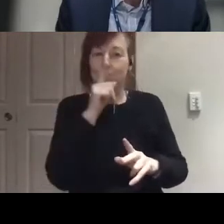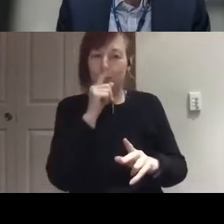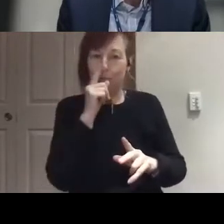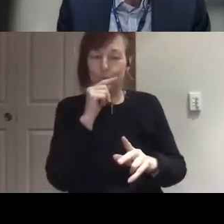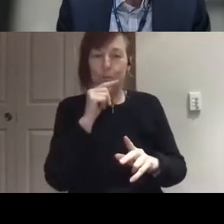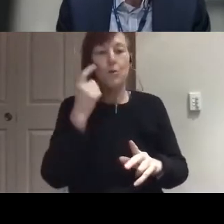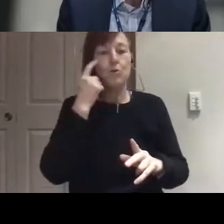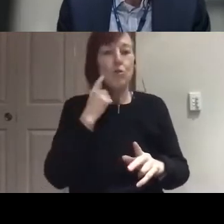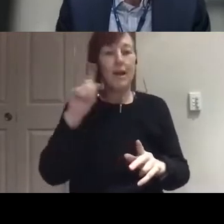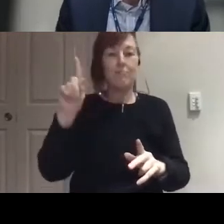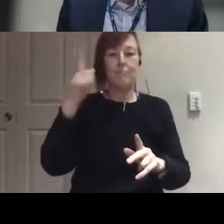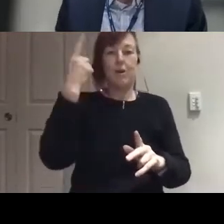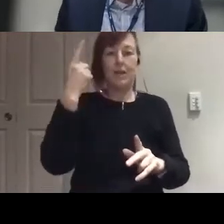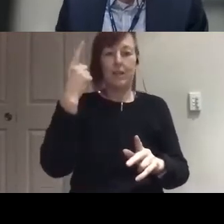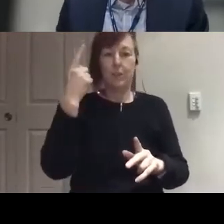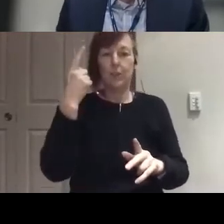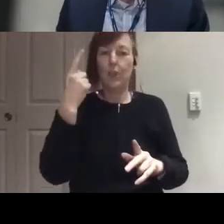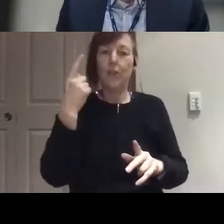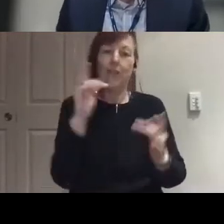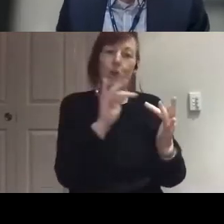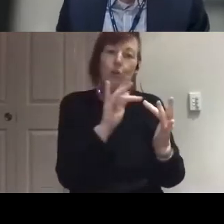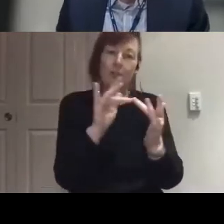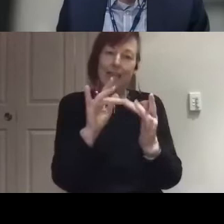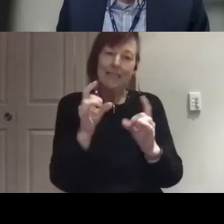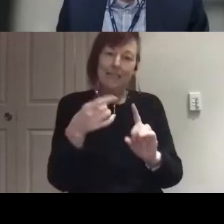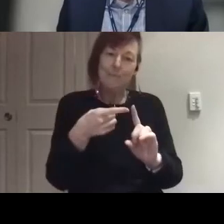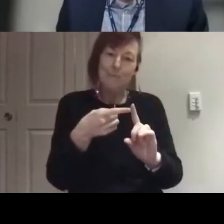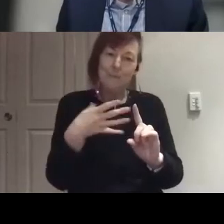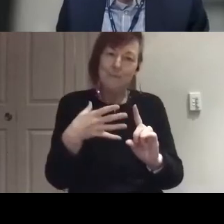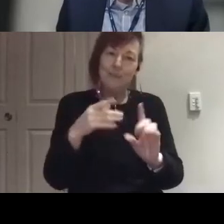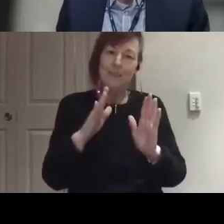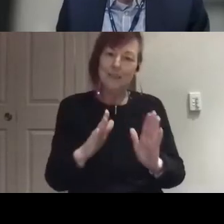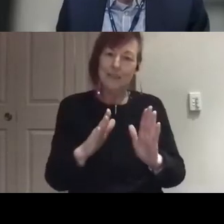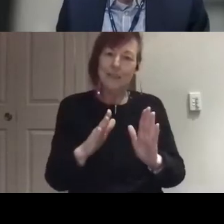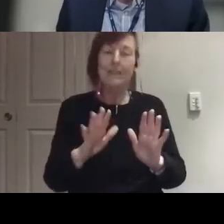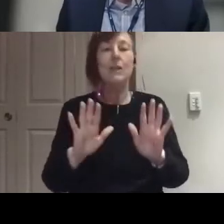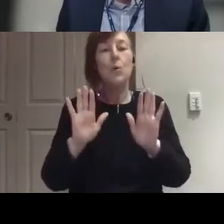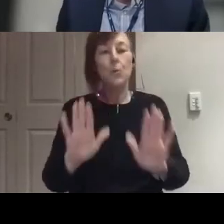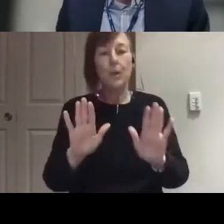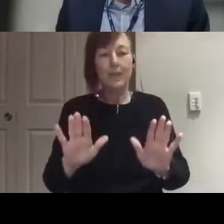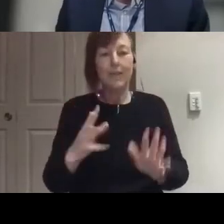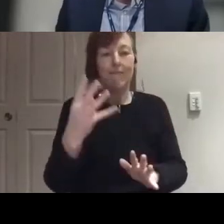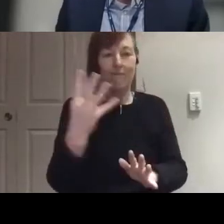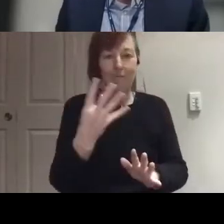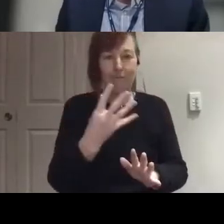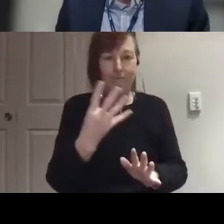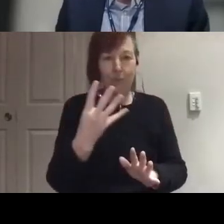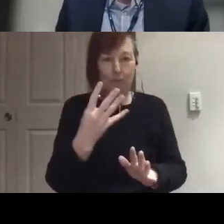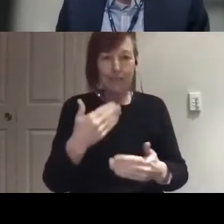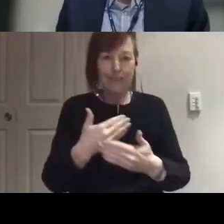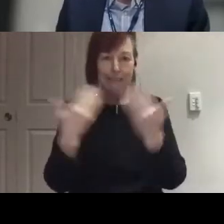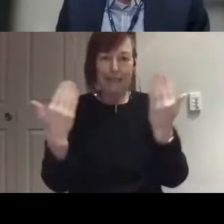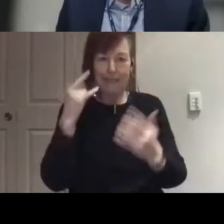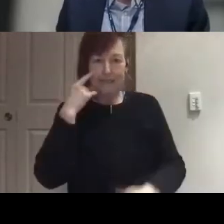within the high risk category. And then you stay in quarantine. You come forward immediately with any symptoms to get a test,